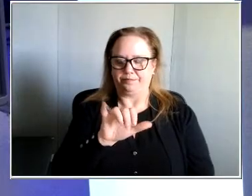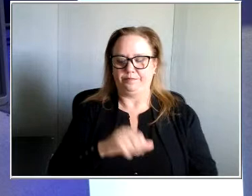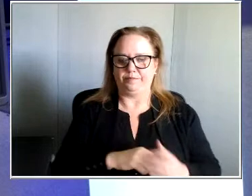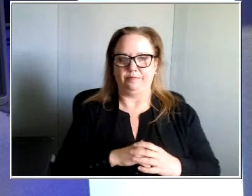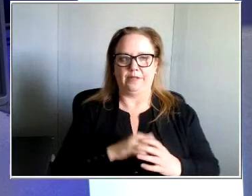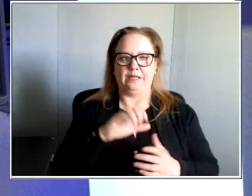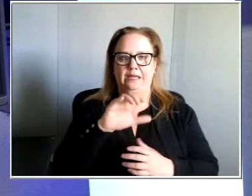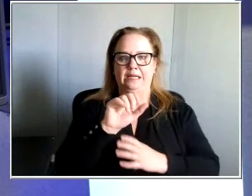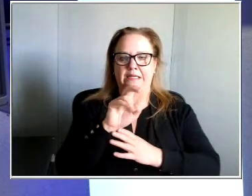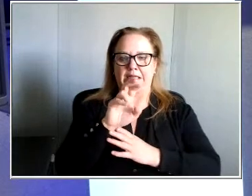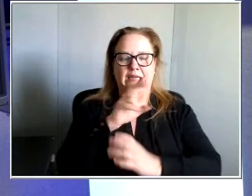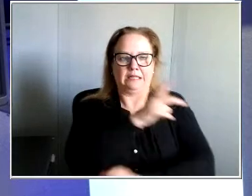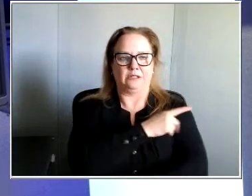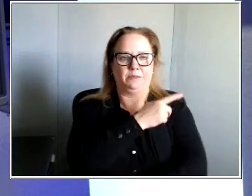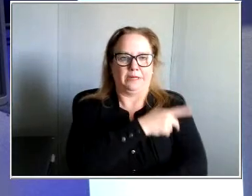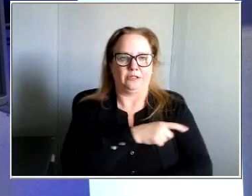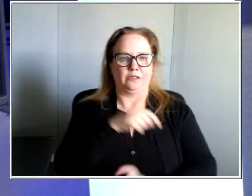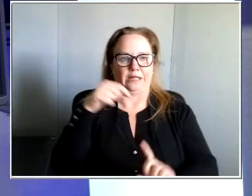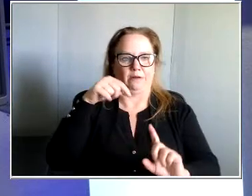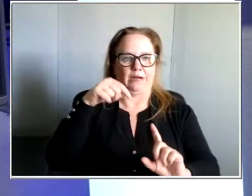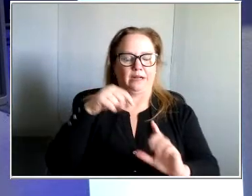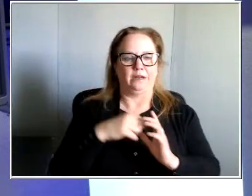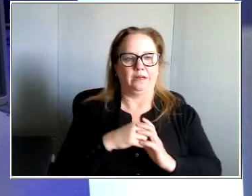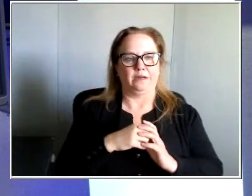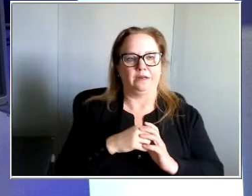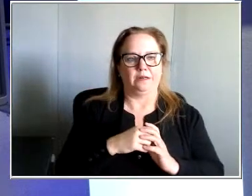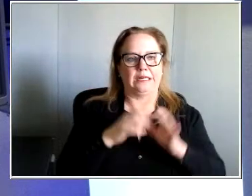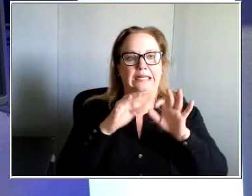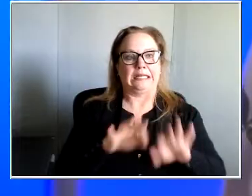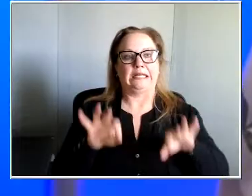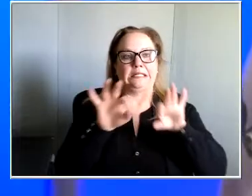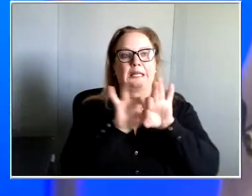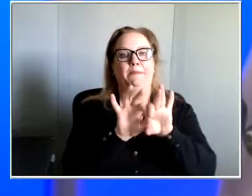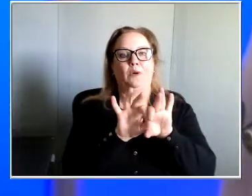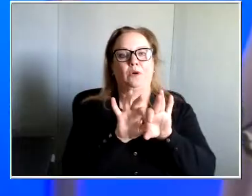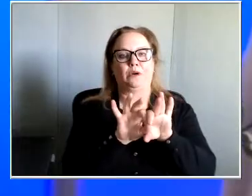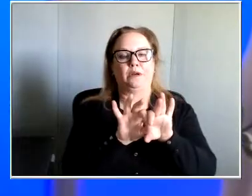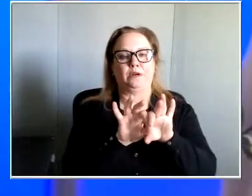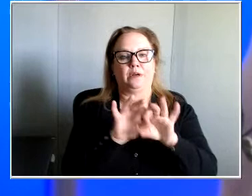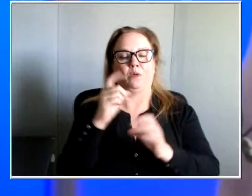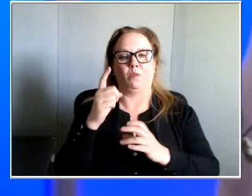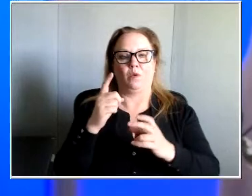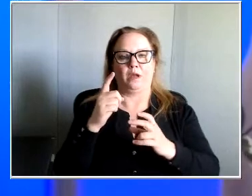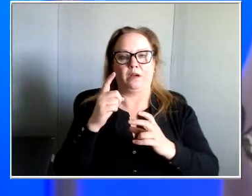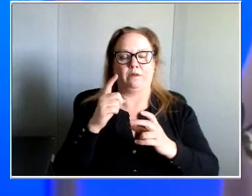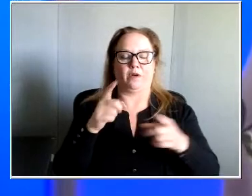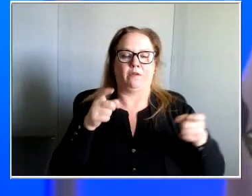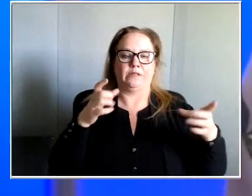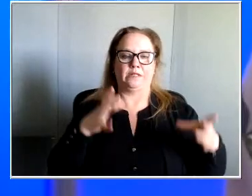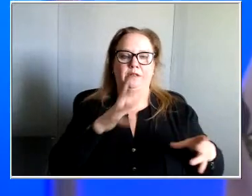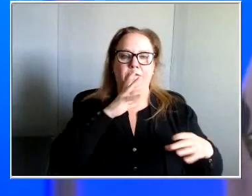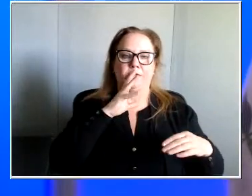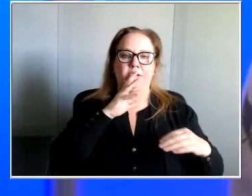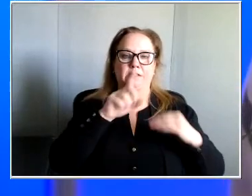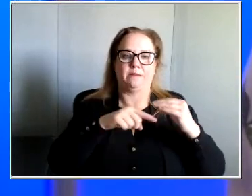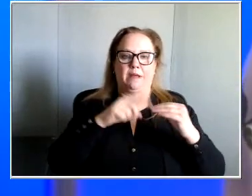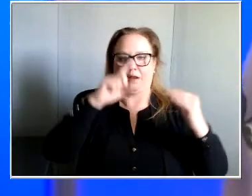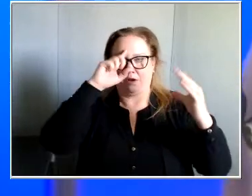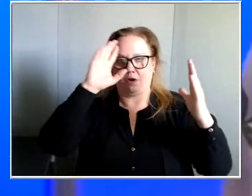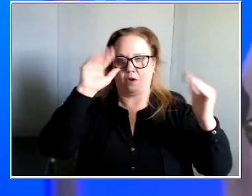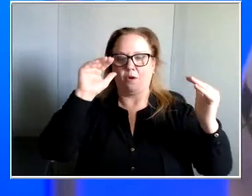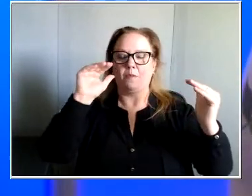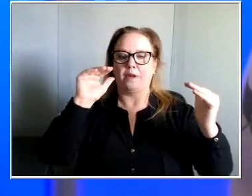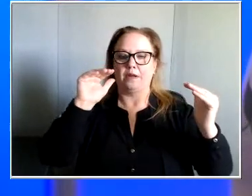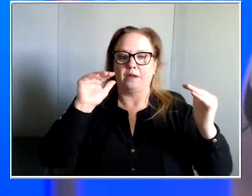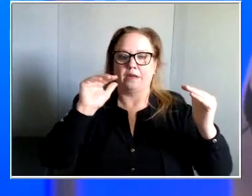do right here? Oh goodness, it's important. You know, one of our facilitator talks about hope and how it's the